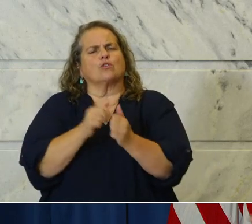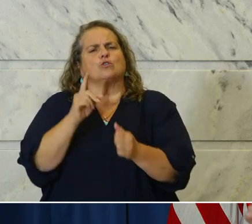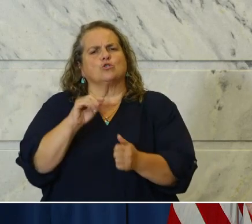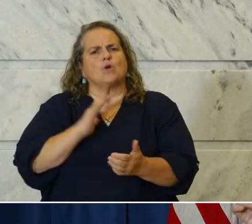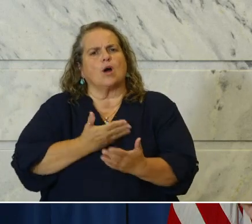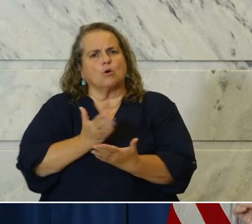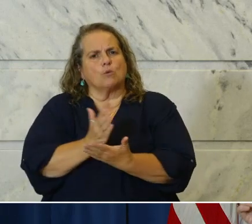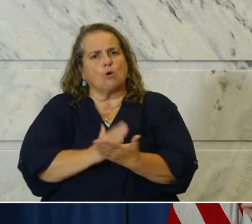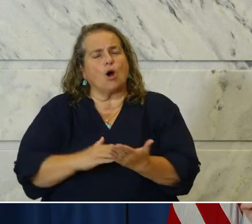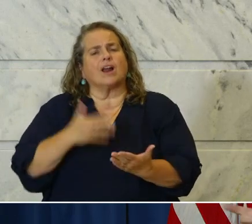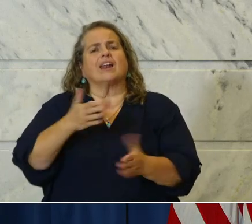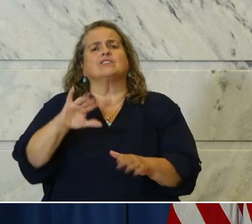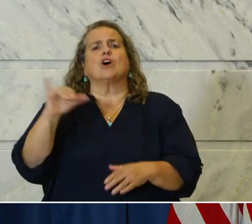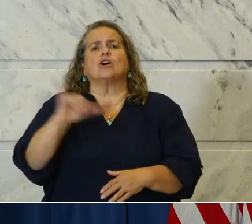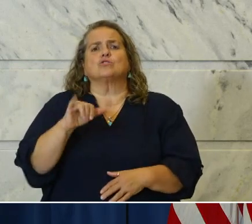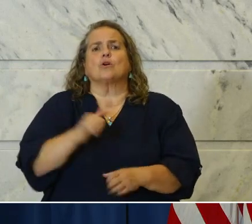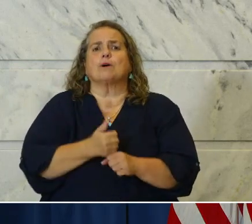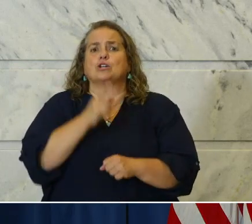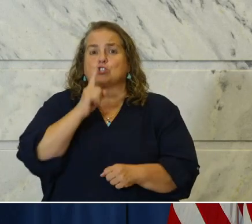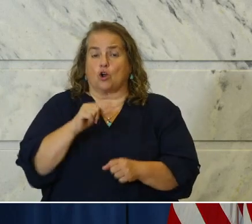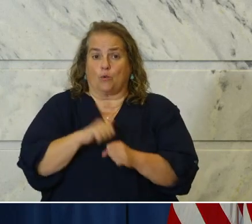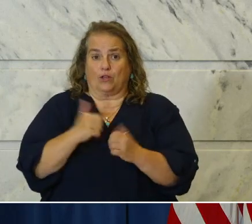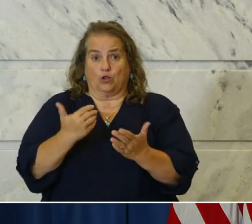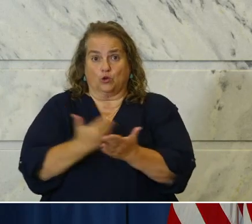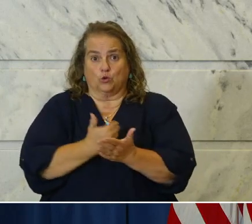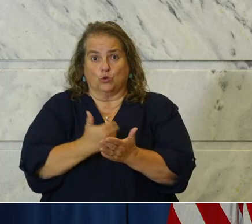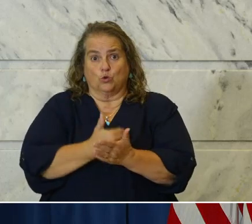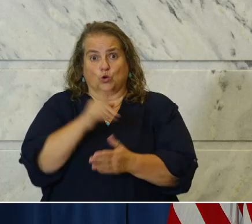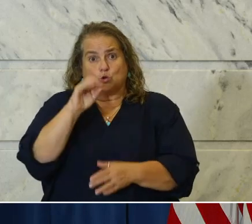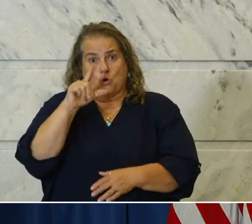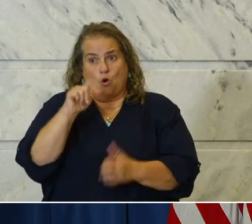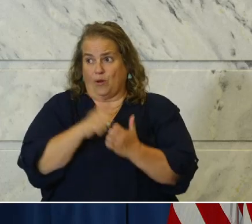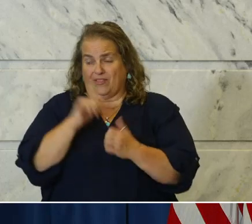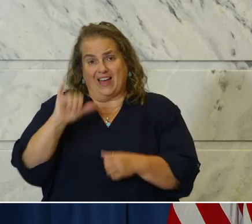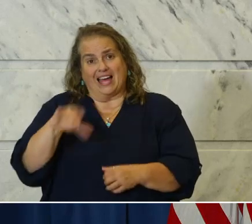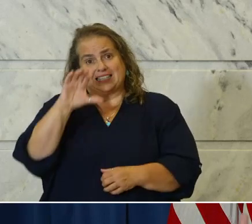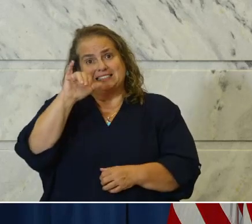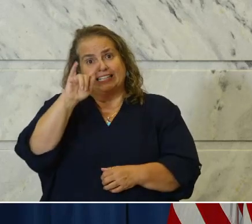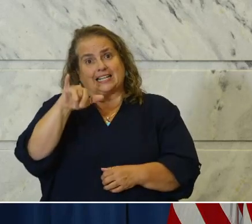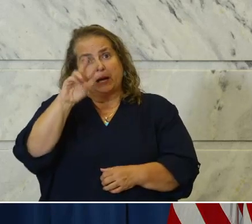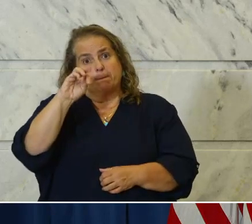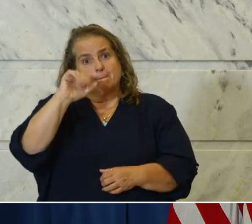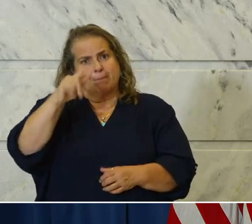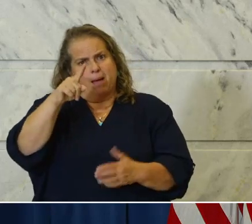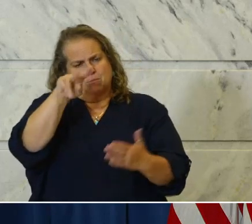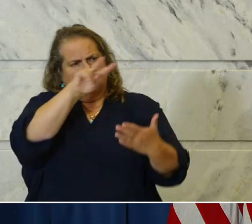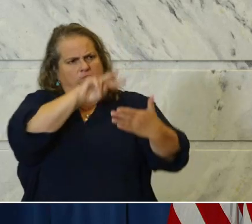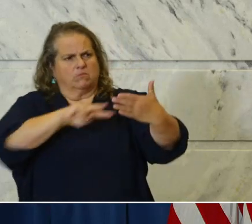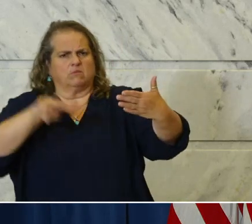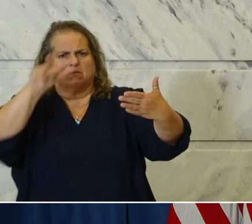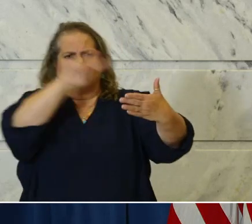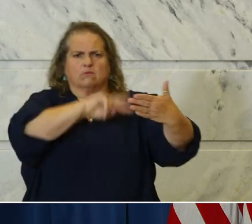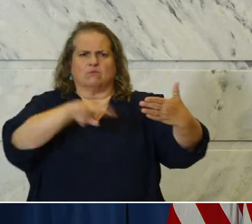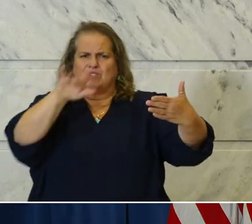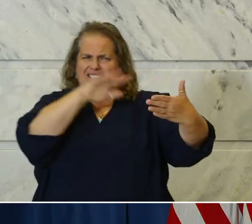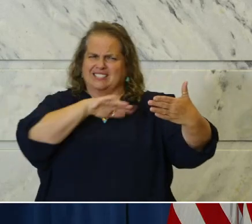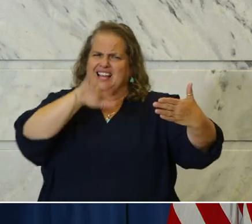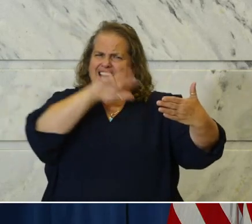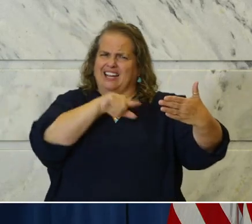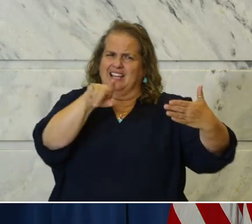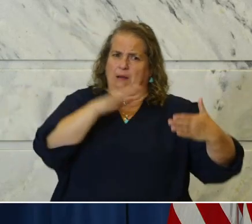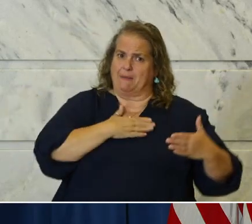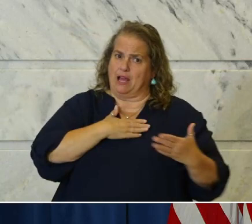part. Let's also make sure with this new tool, this incident map, that we realize that COVID can increase in our community and